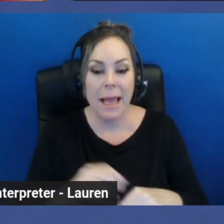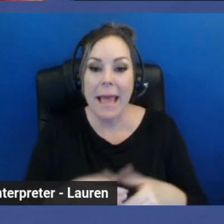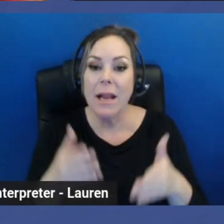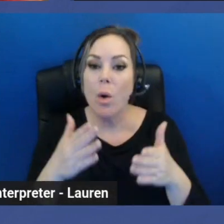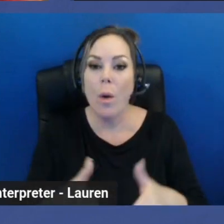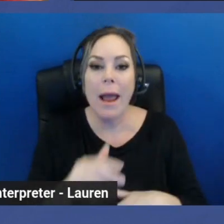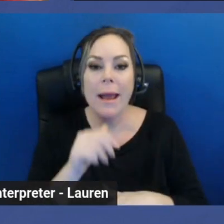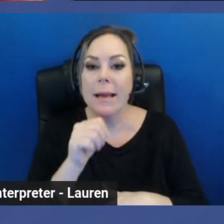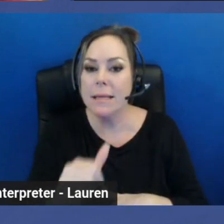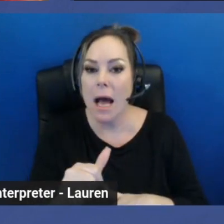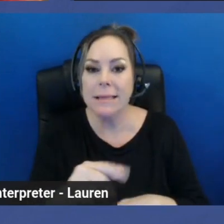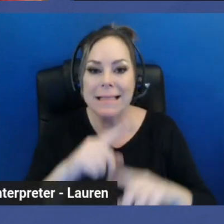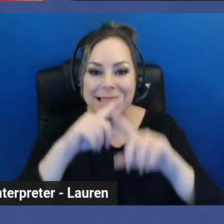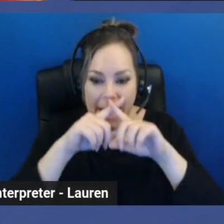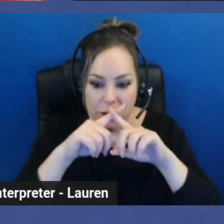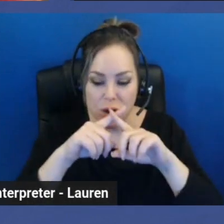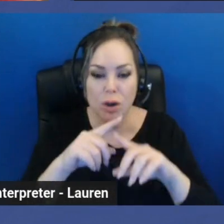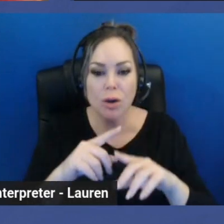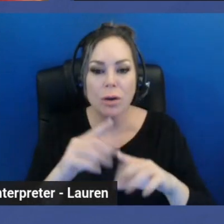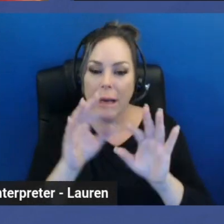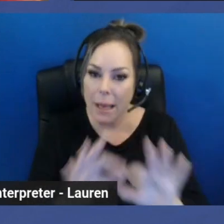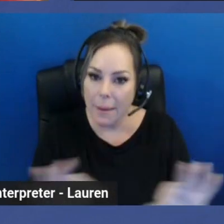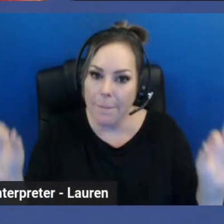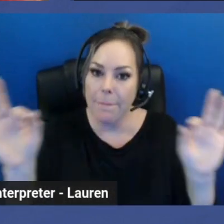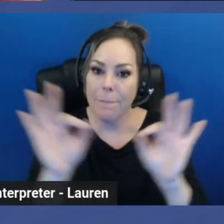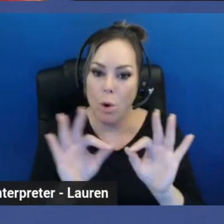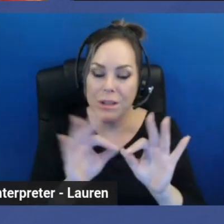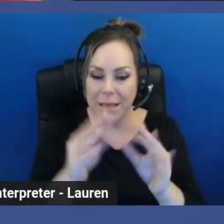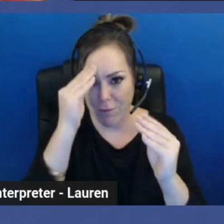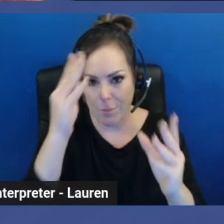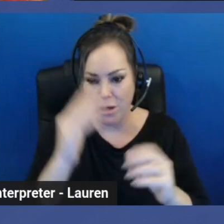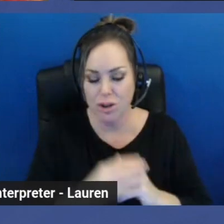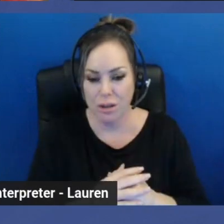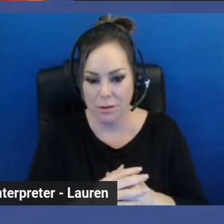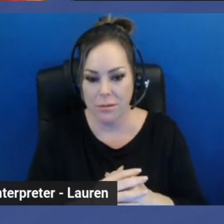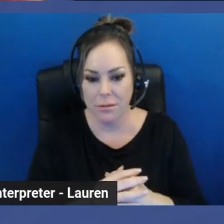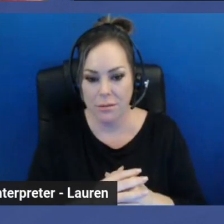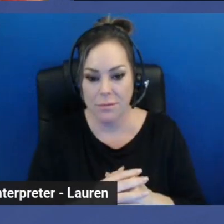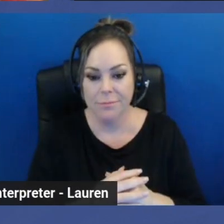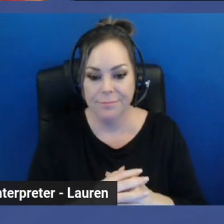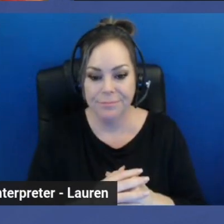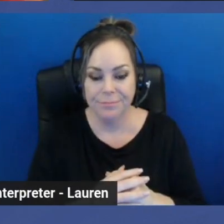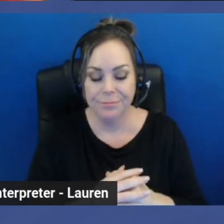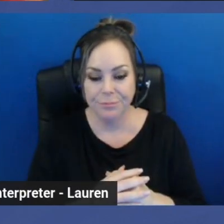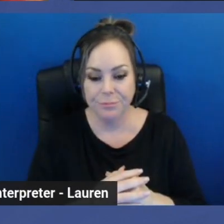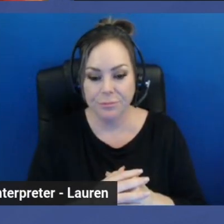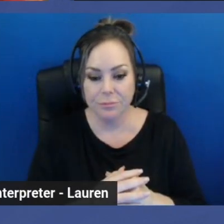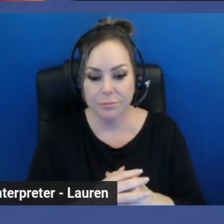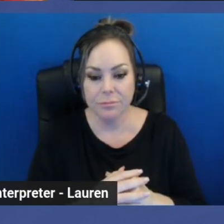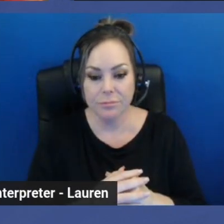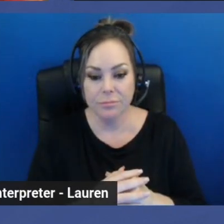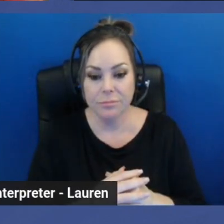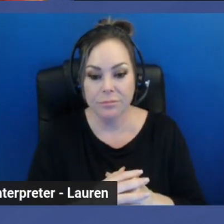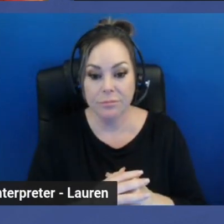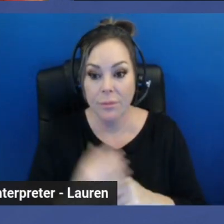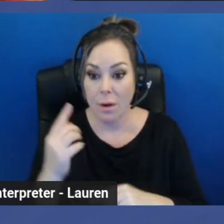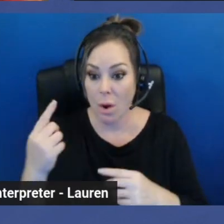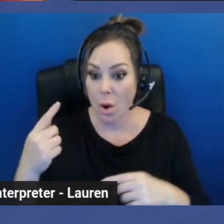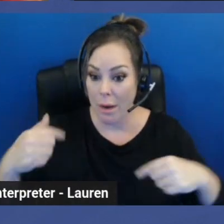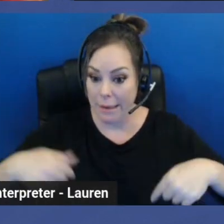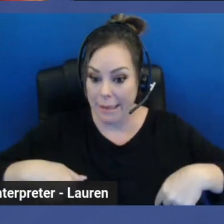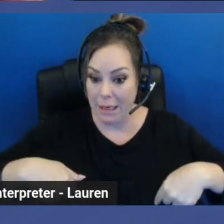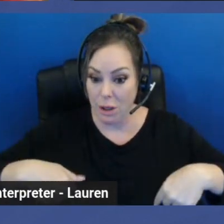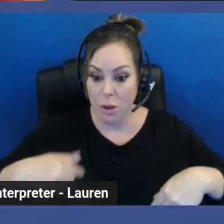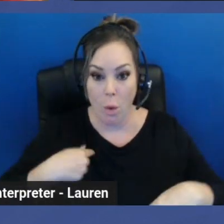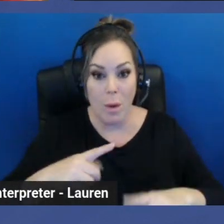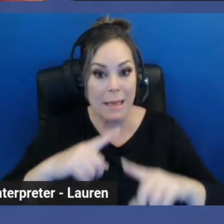doesn't censor important information. We've been censored on Instagram